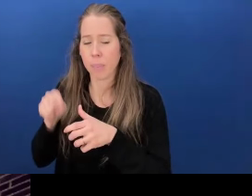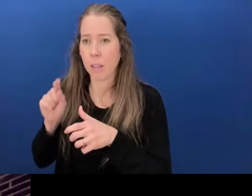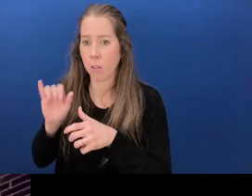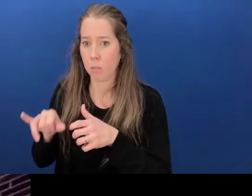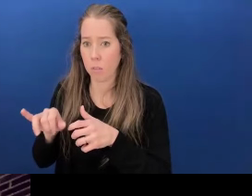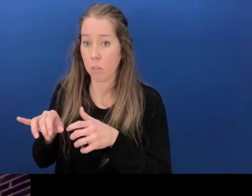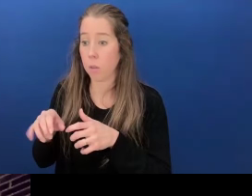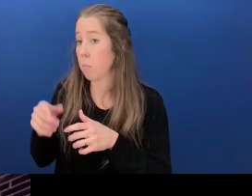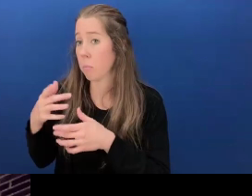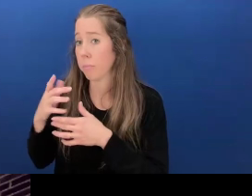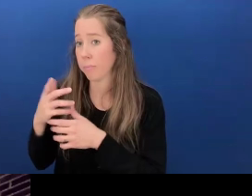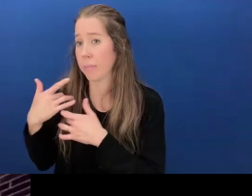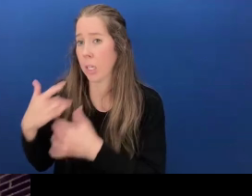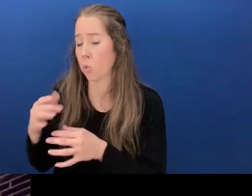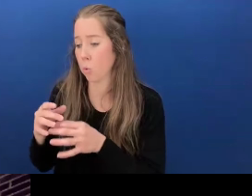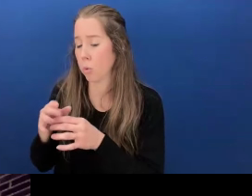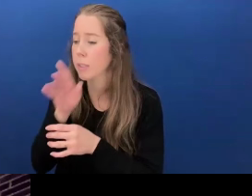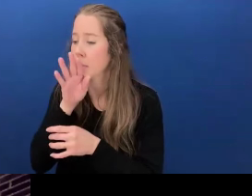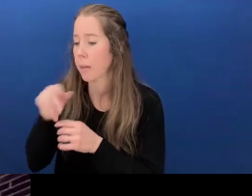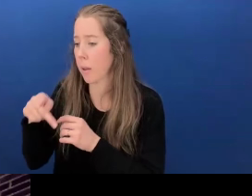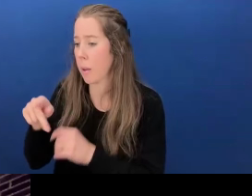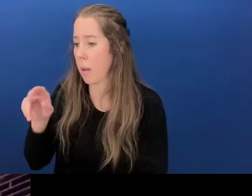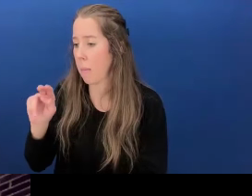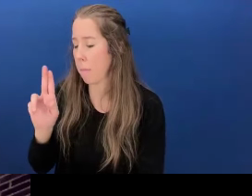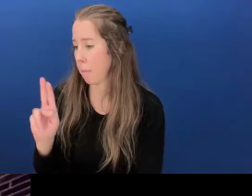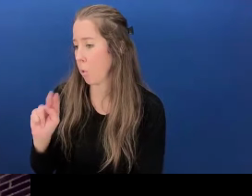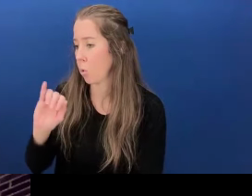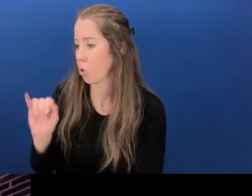overwhelmingly Punjabi speaking. And then as the semesters have gone